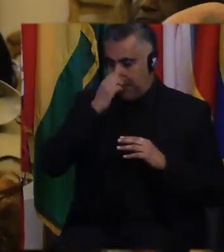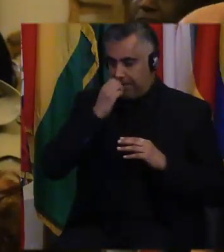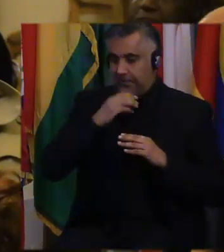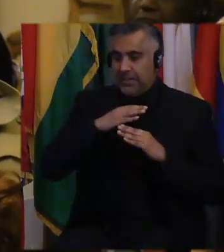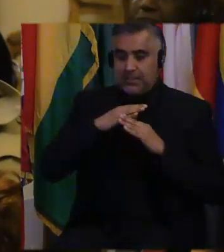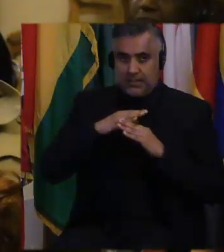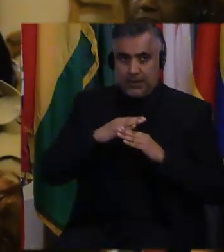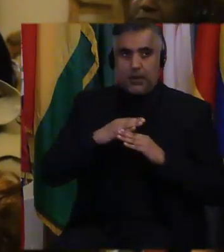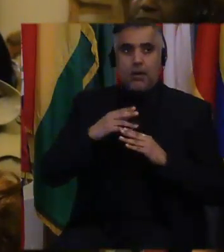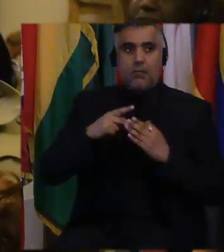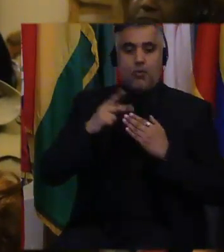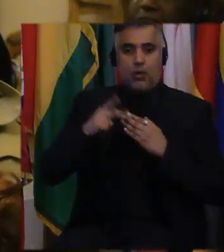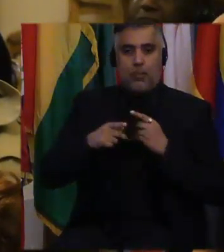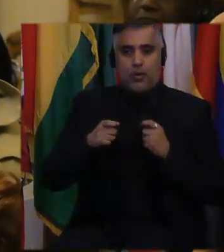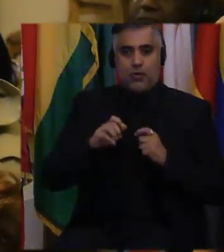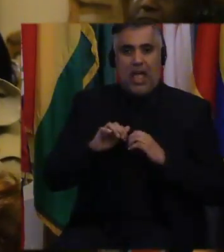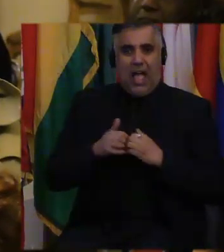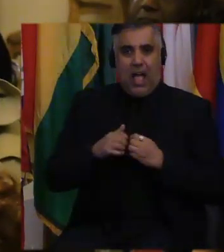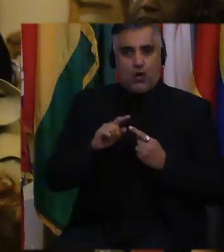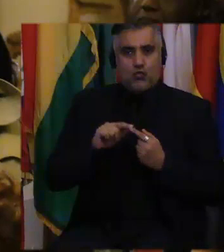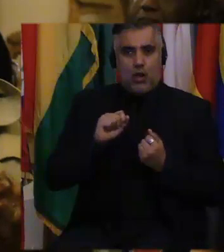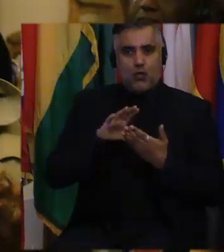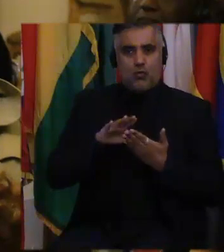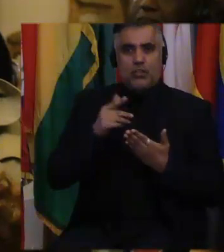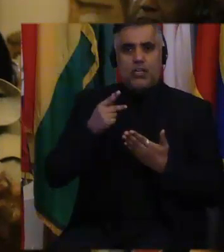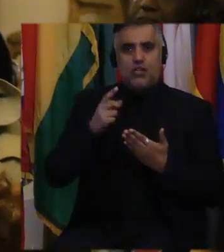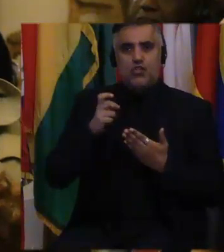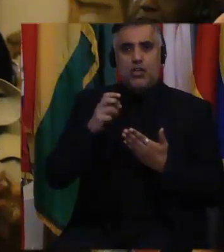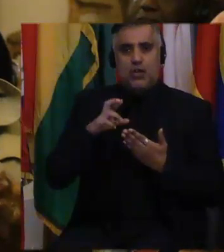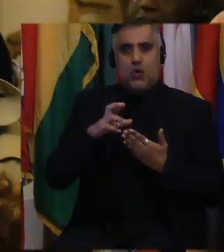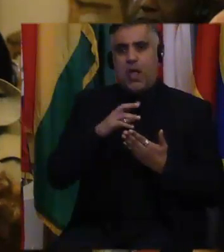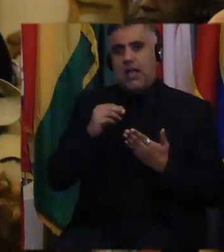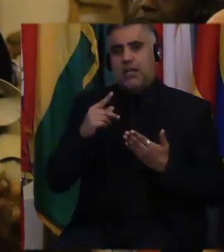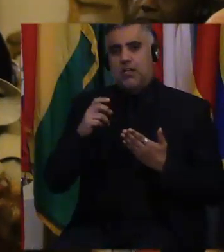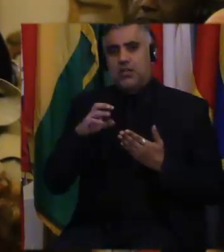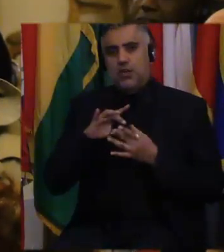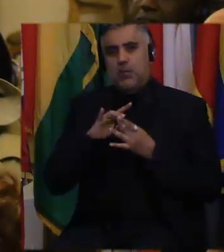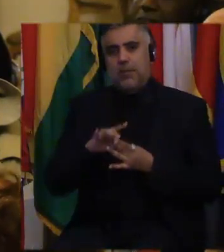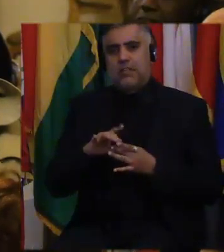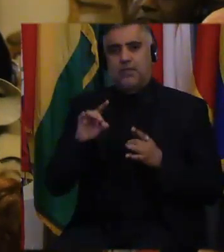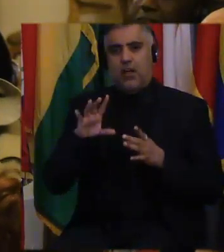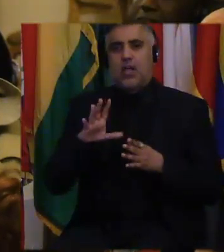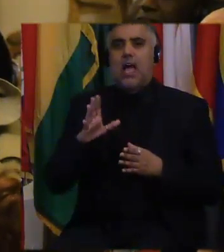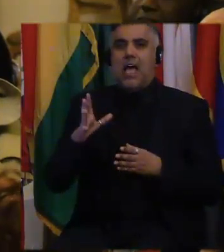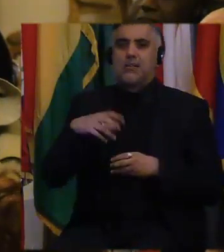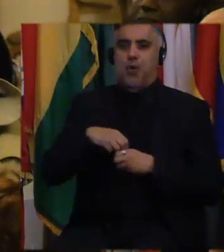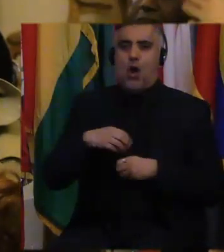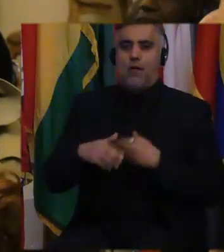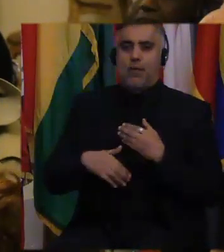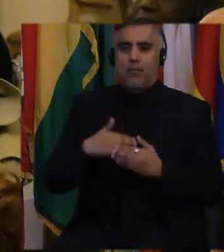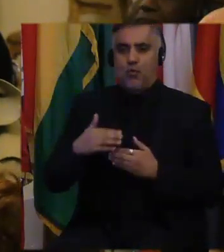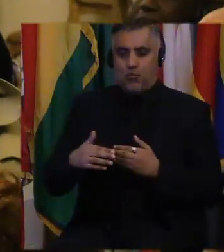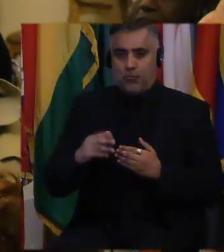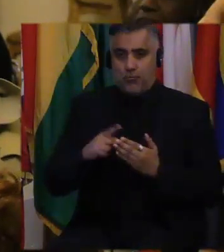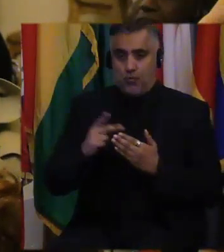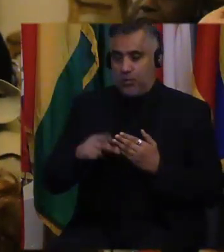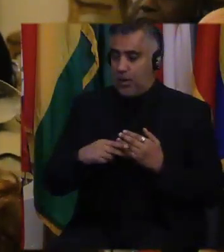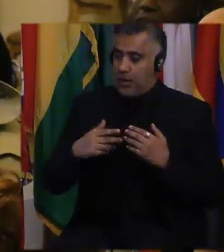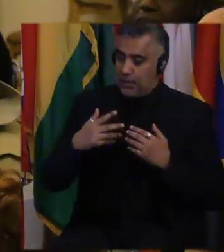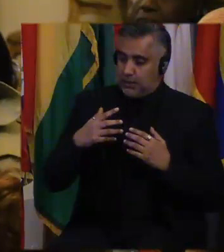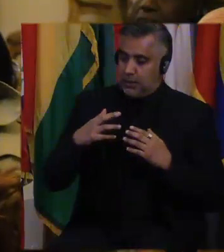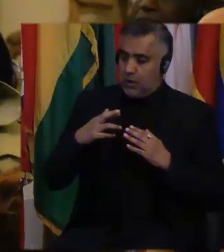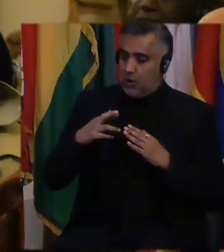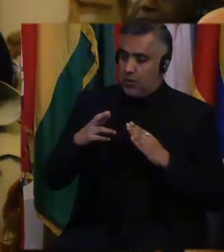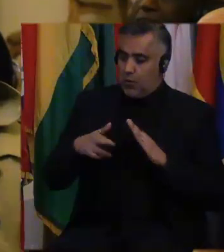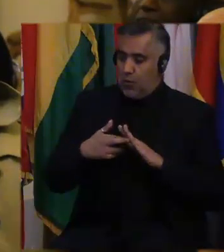program managers on how to address gender and gender-based violence as part of the program, whether it's health, education, rule